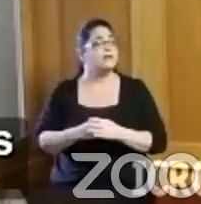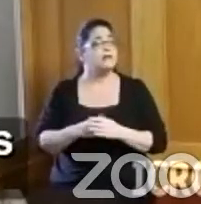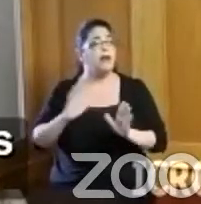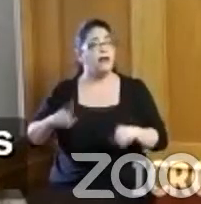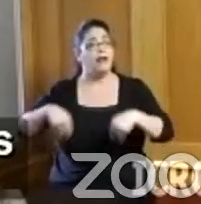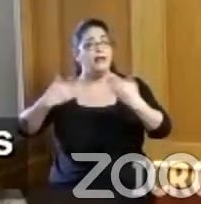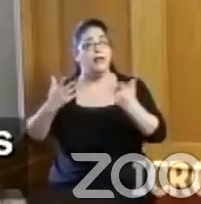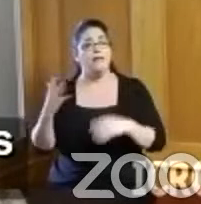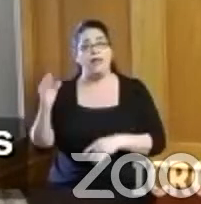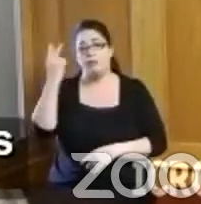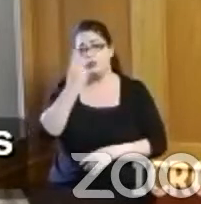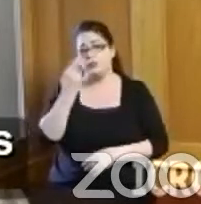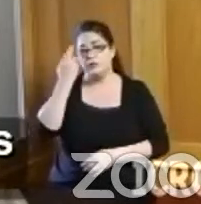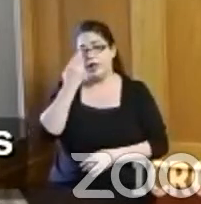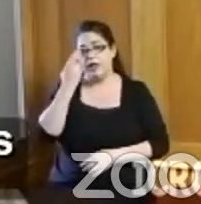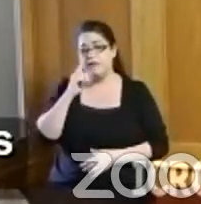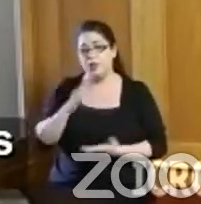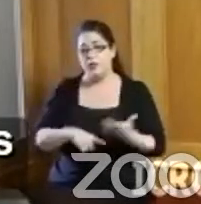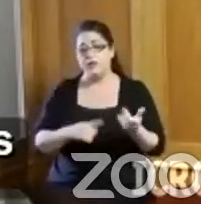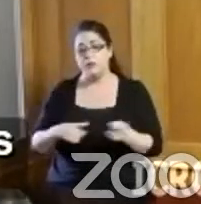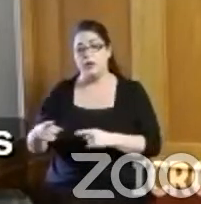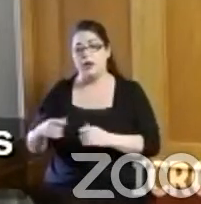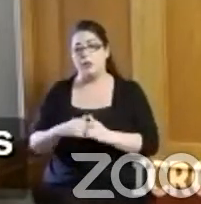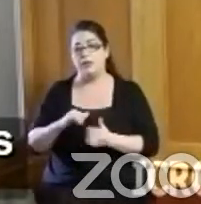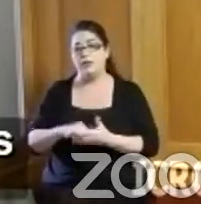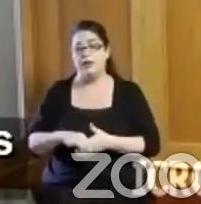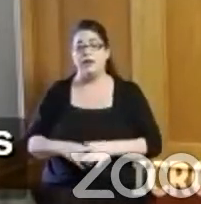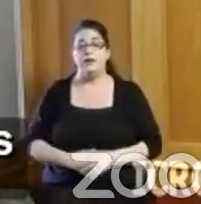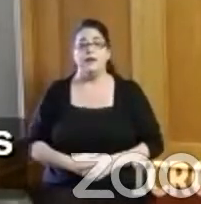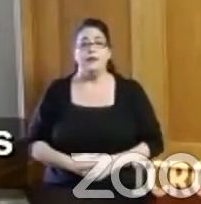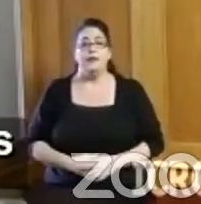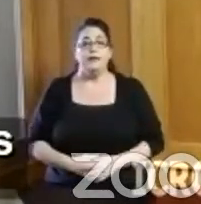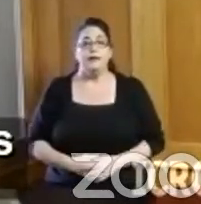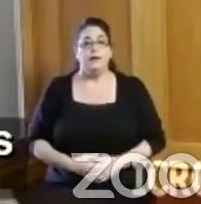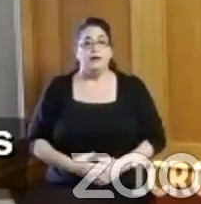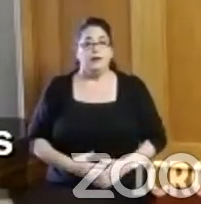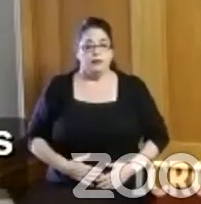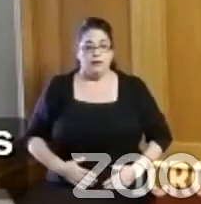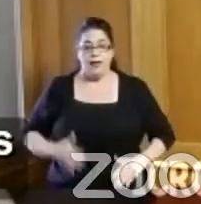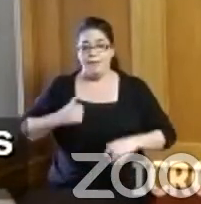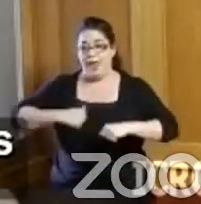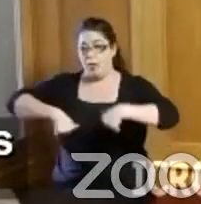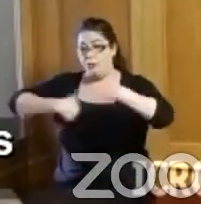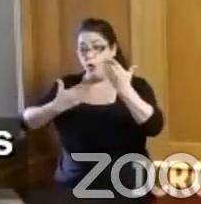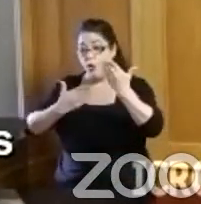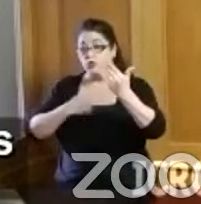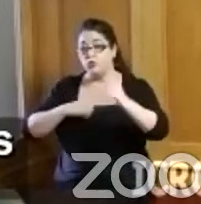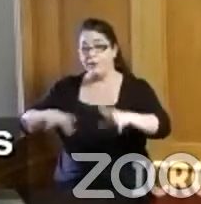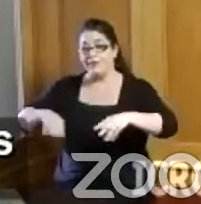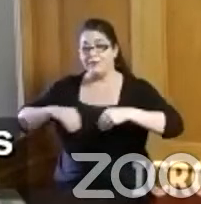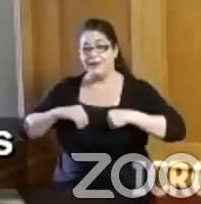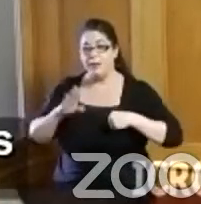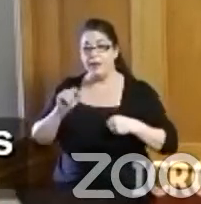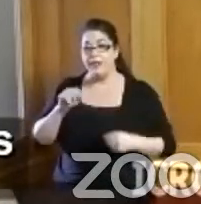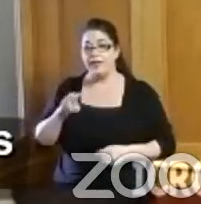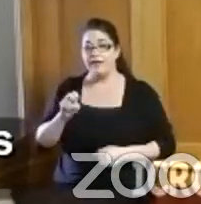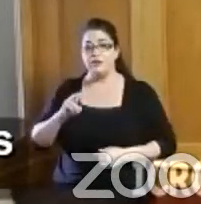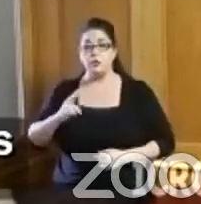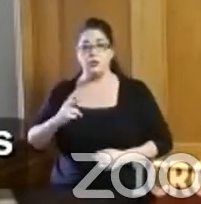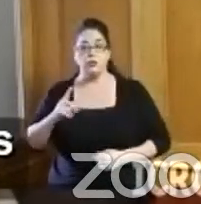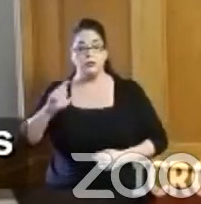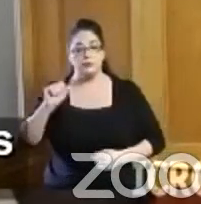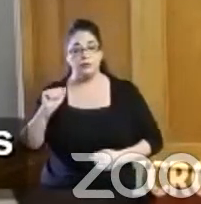their perspective on what's going on as it relates to that. So I'd like to make a motion right now to adopt by leave two.